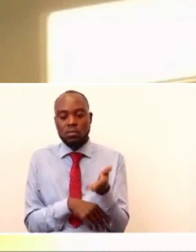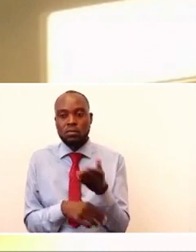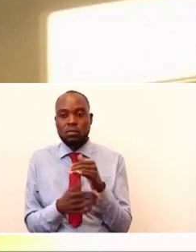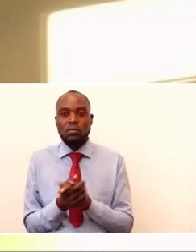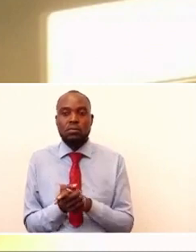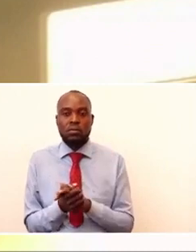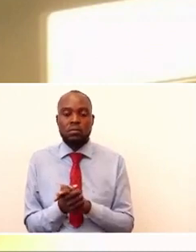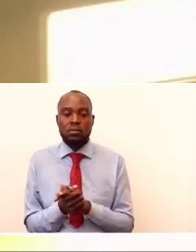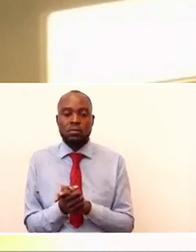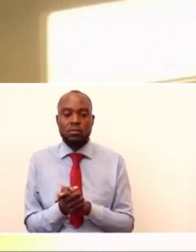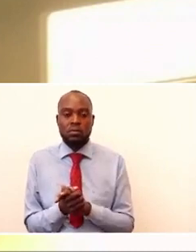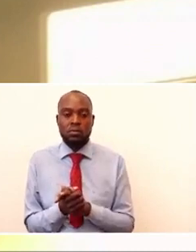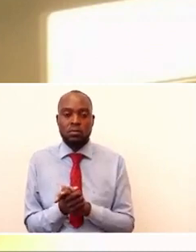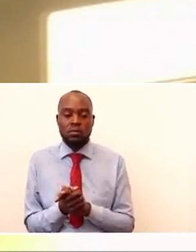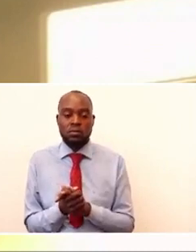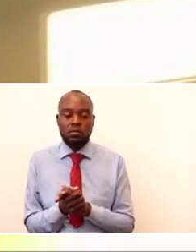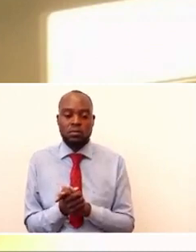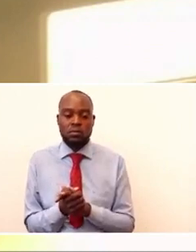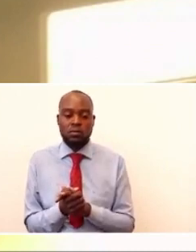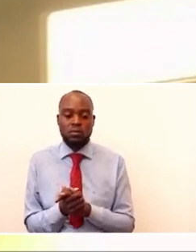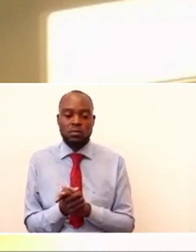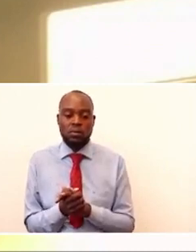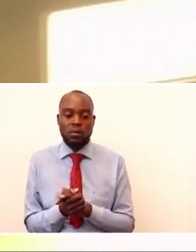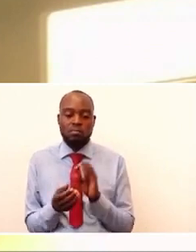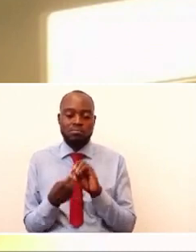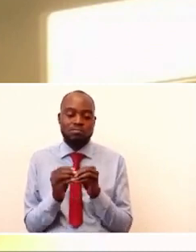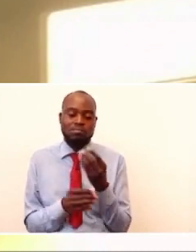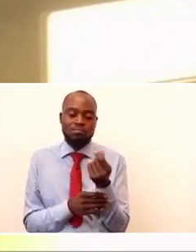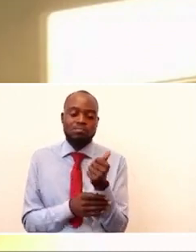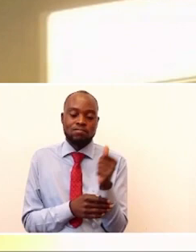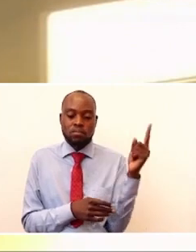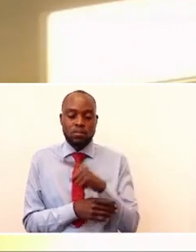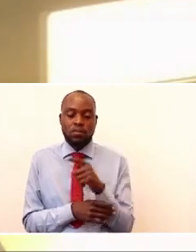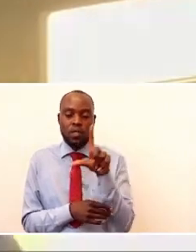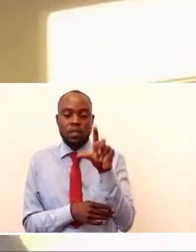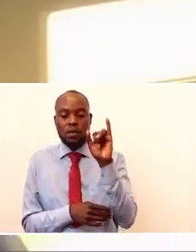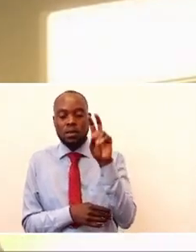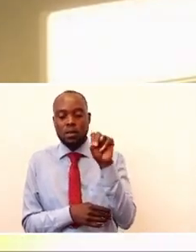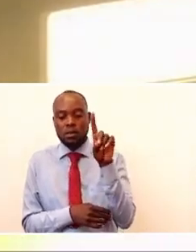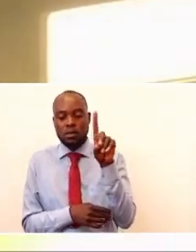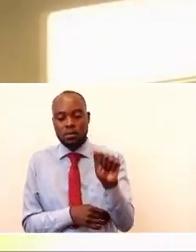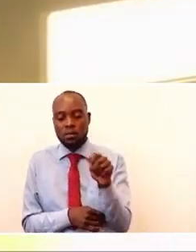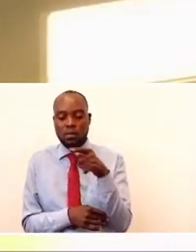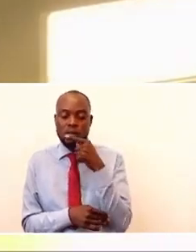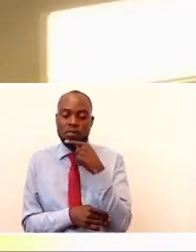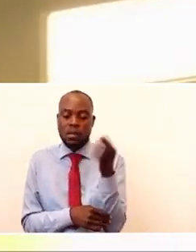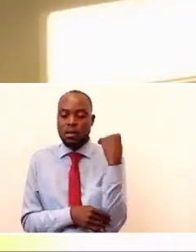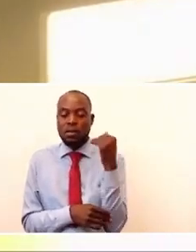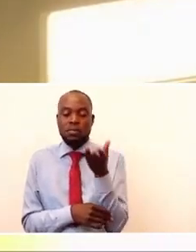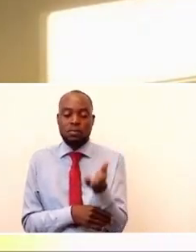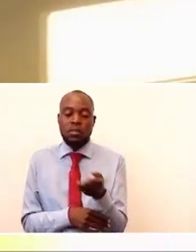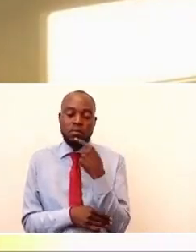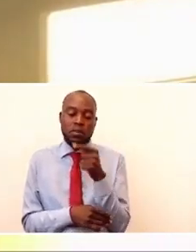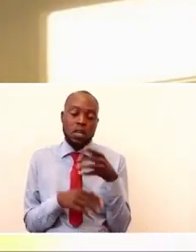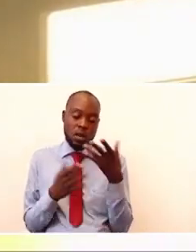connection. With respect to broadening the tax base, Linda already spoke a lot about that. Let me just say